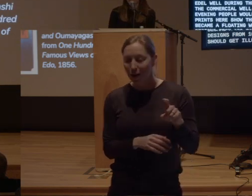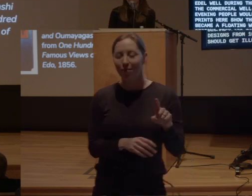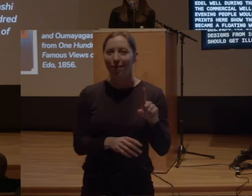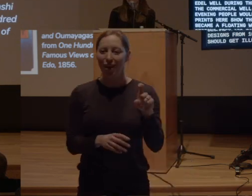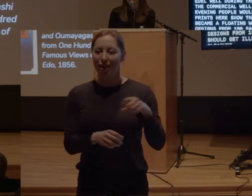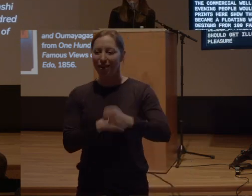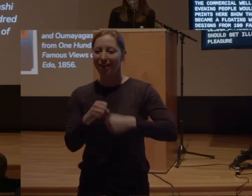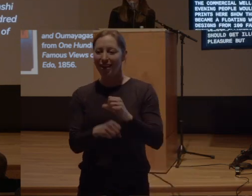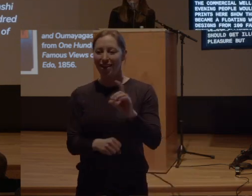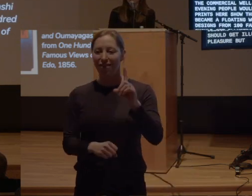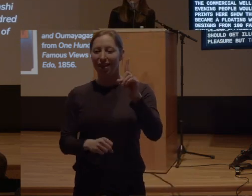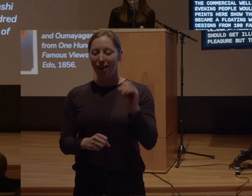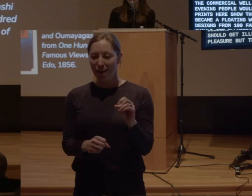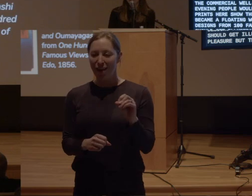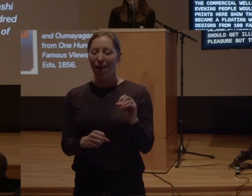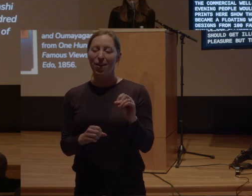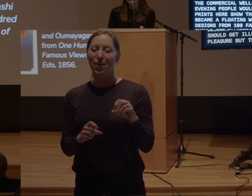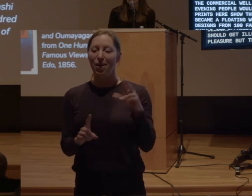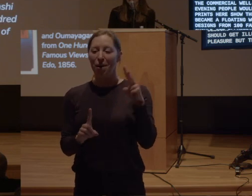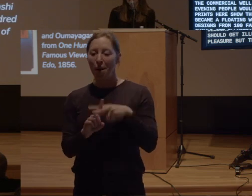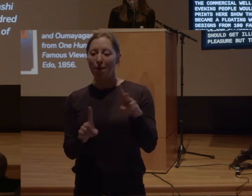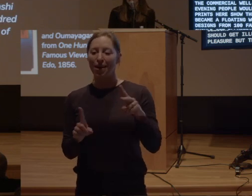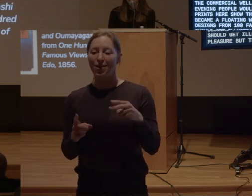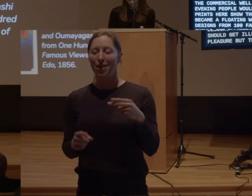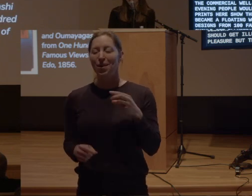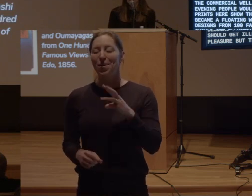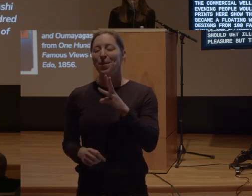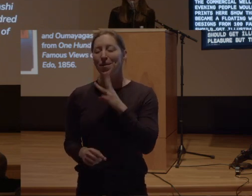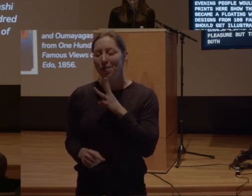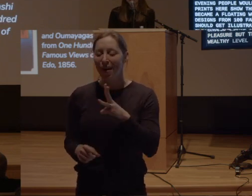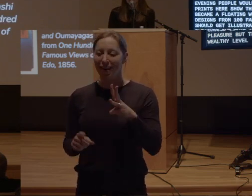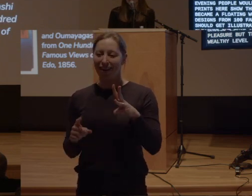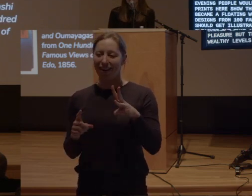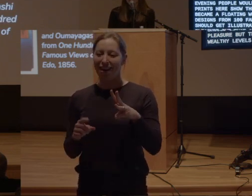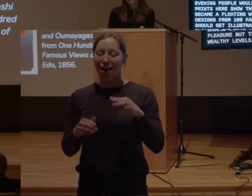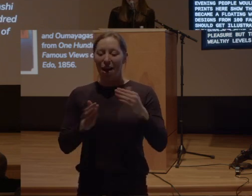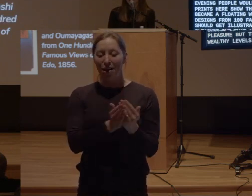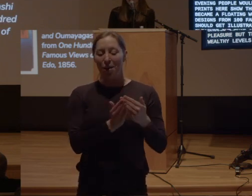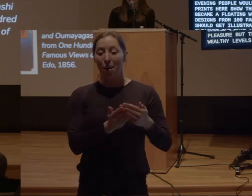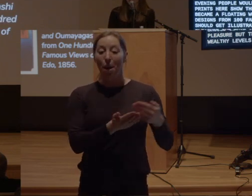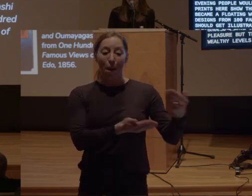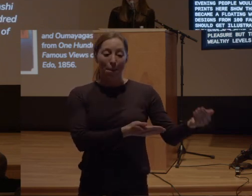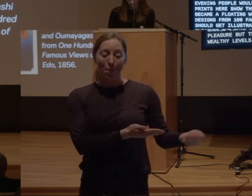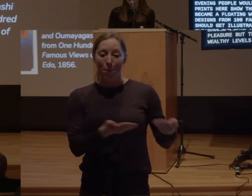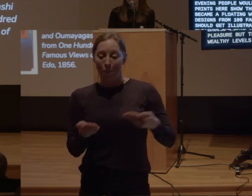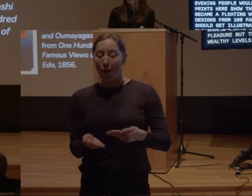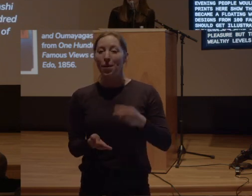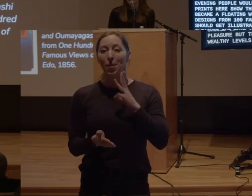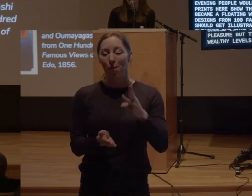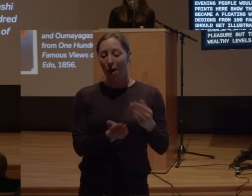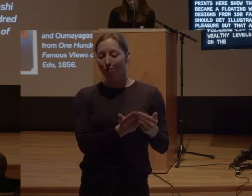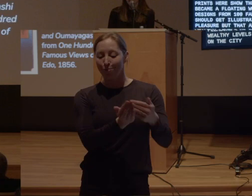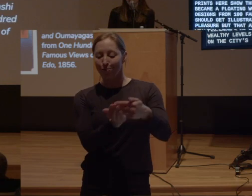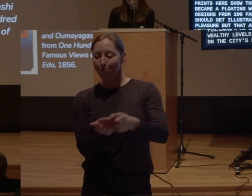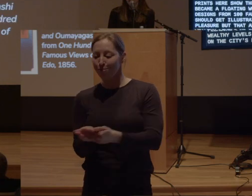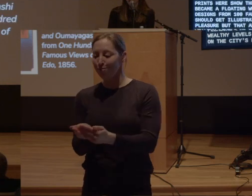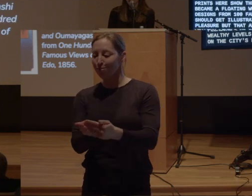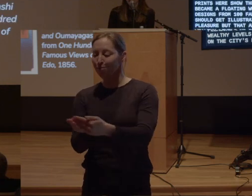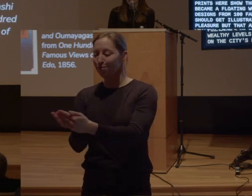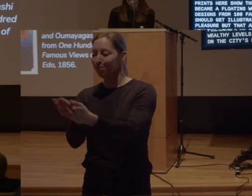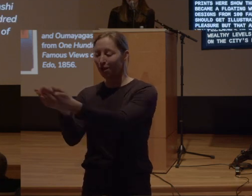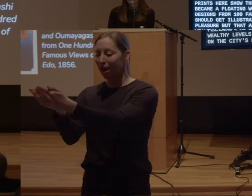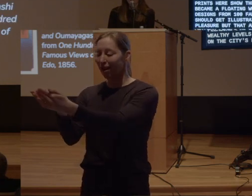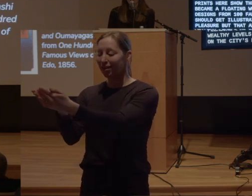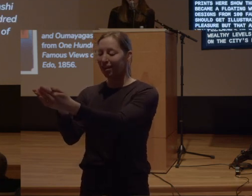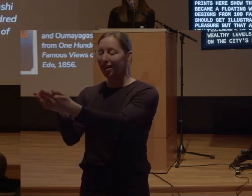pleasure boat that would ply the river's waters, taking wealthy revelers upriver to the red light district on the city's northern outskirts,